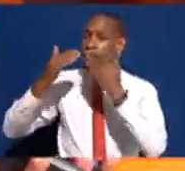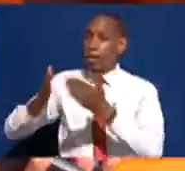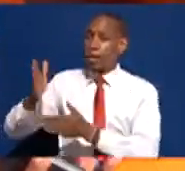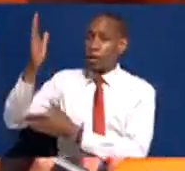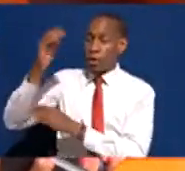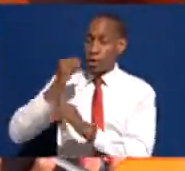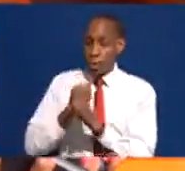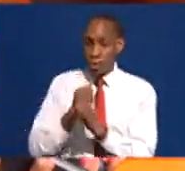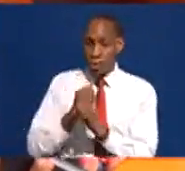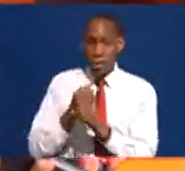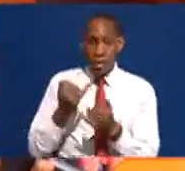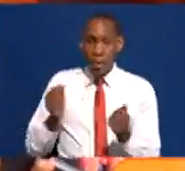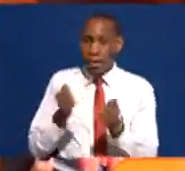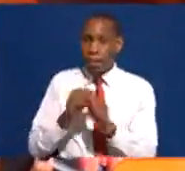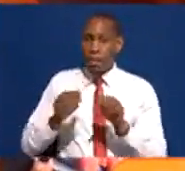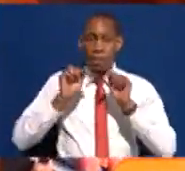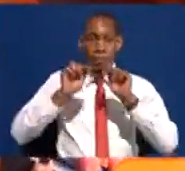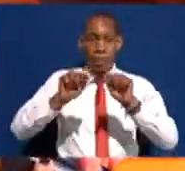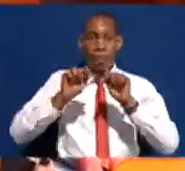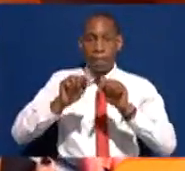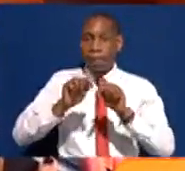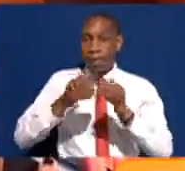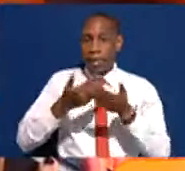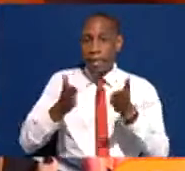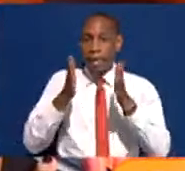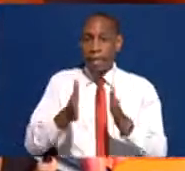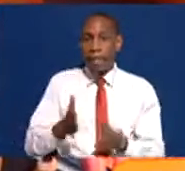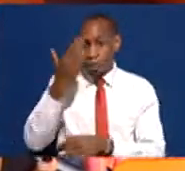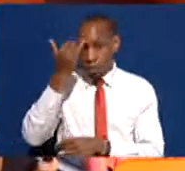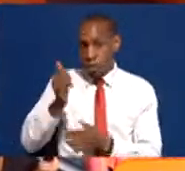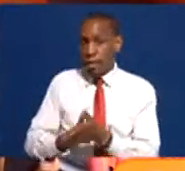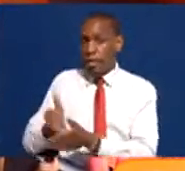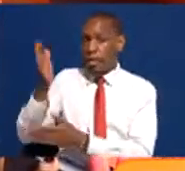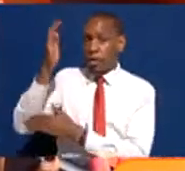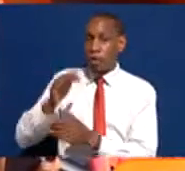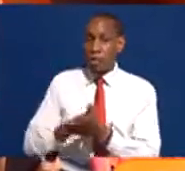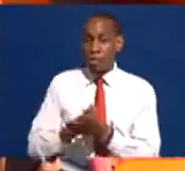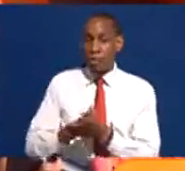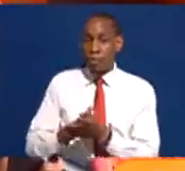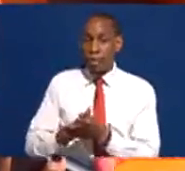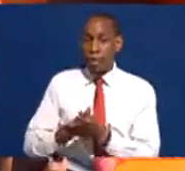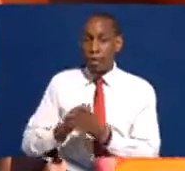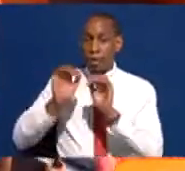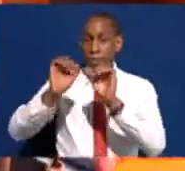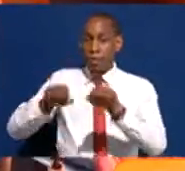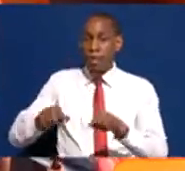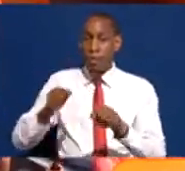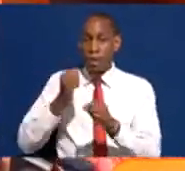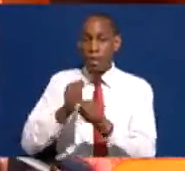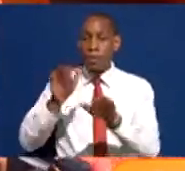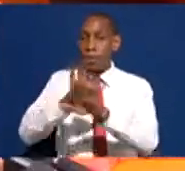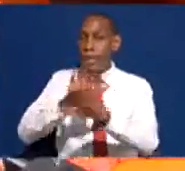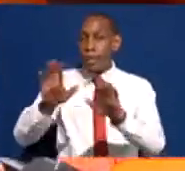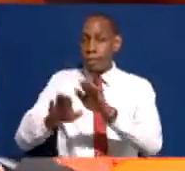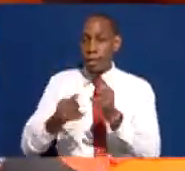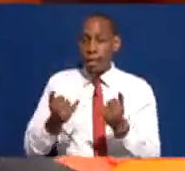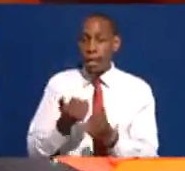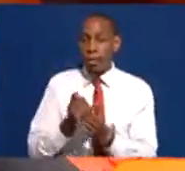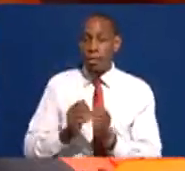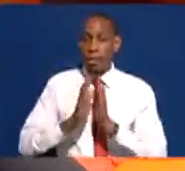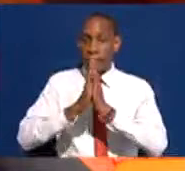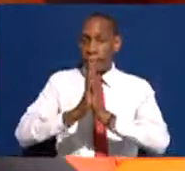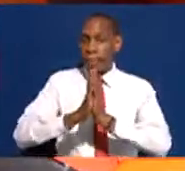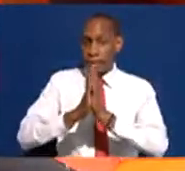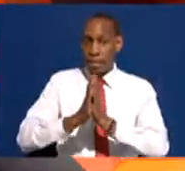amefanya. Hatuwezi tukalaumu mtu yoyote. Manake Mungu ni muweza wa kila kitu. Sasa kile tunaweza omba